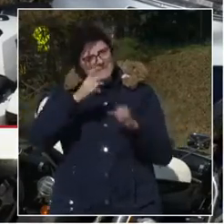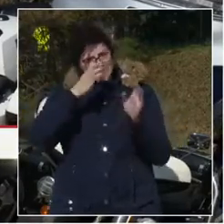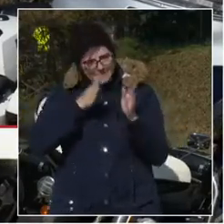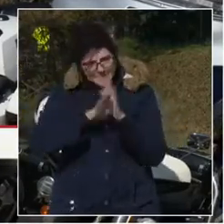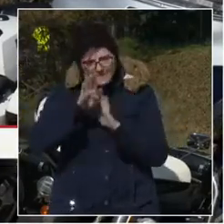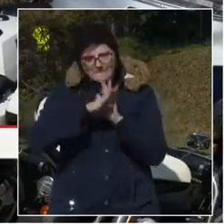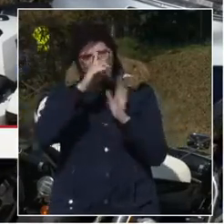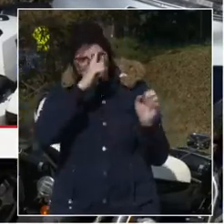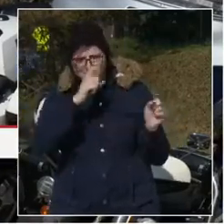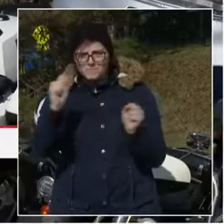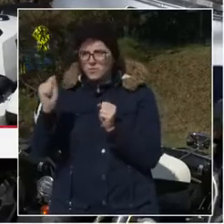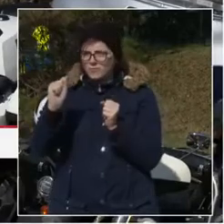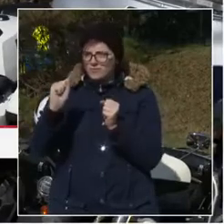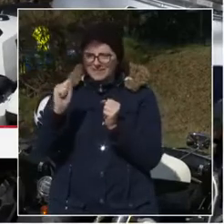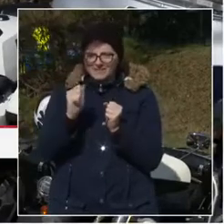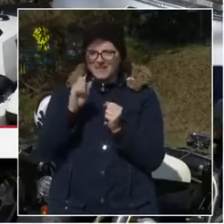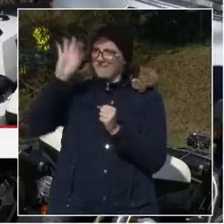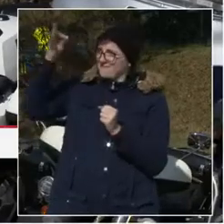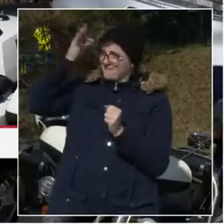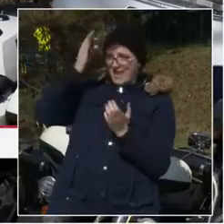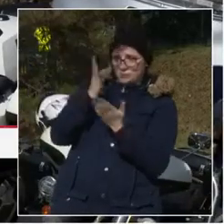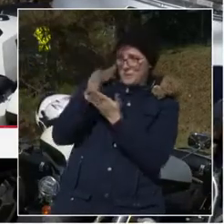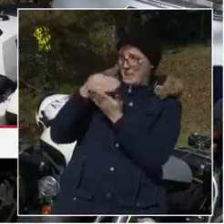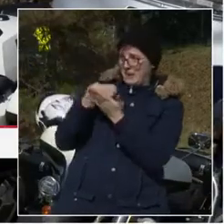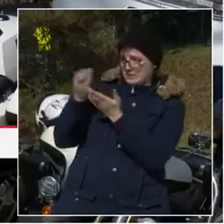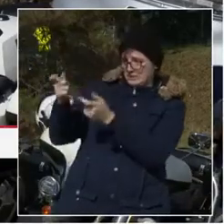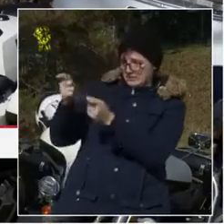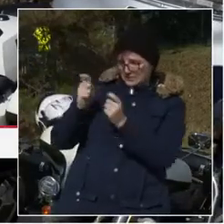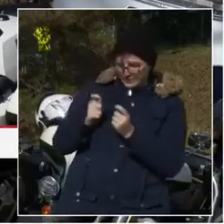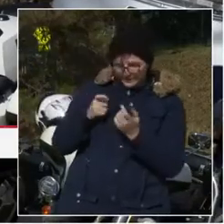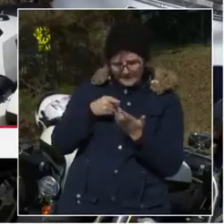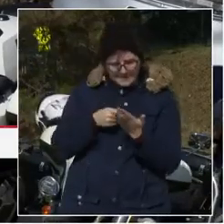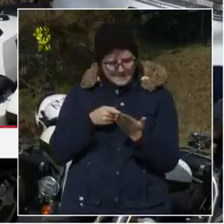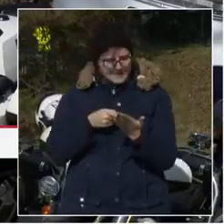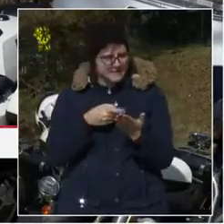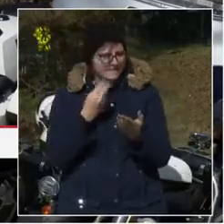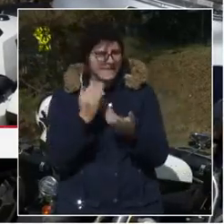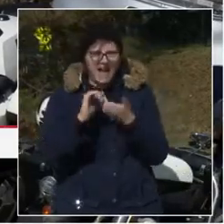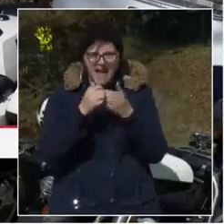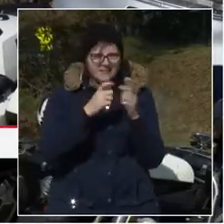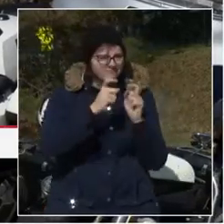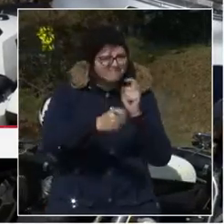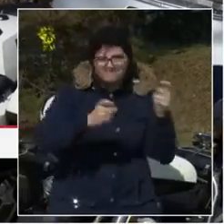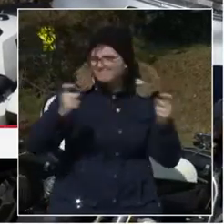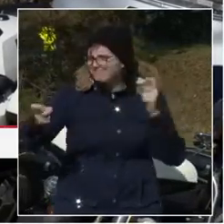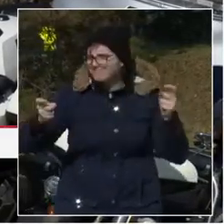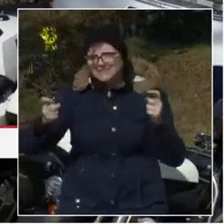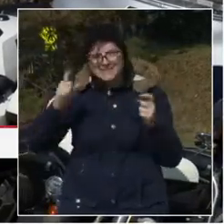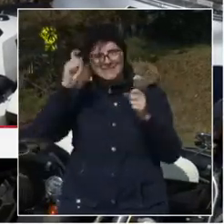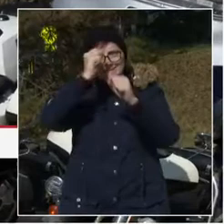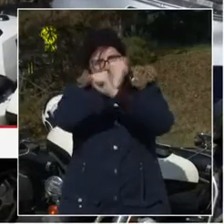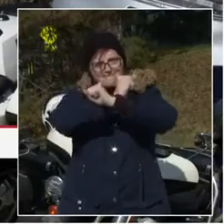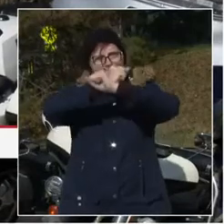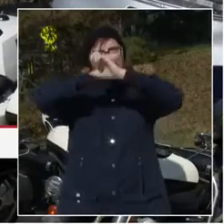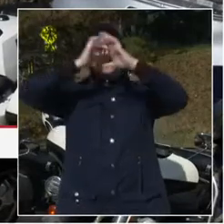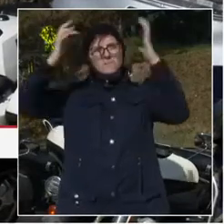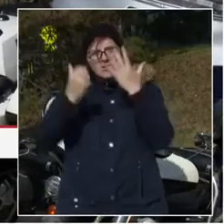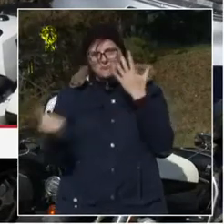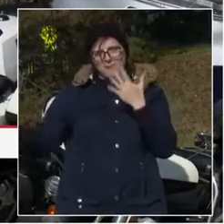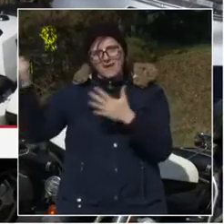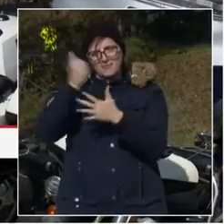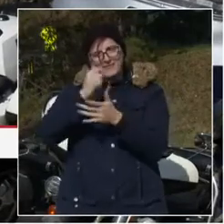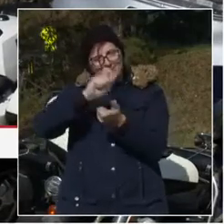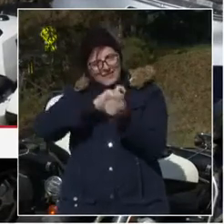the district could spend our federal dollars. They were asked to think big and prioritize